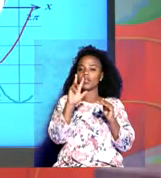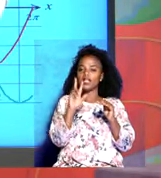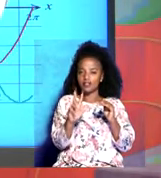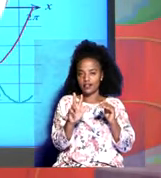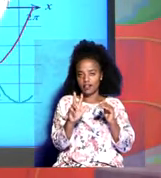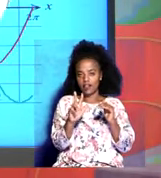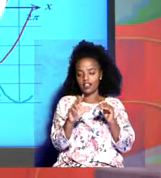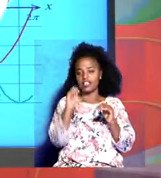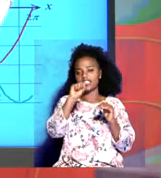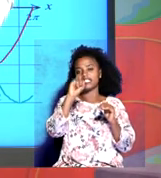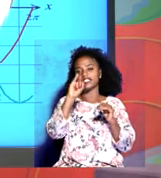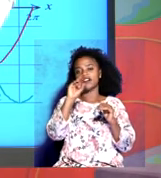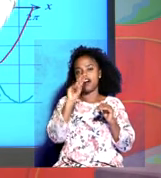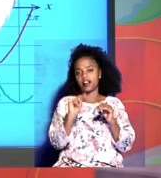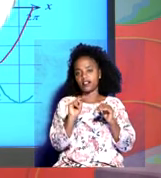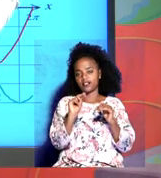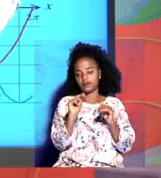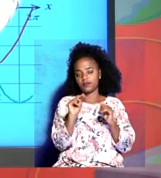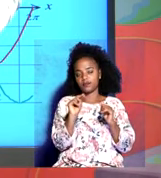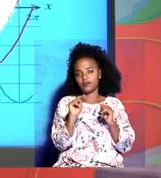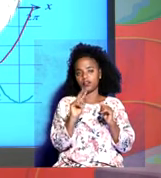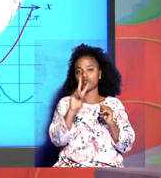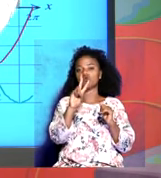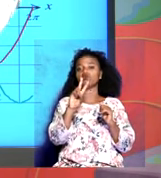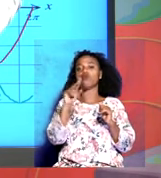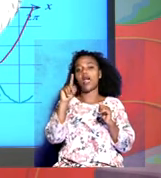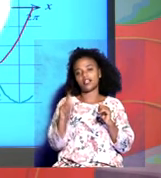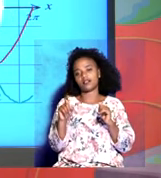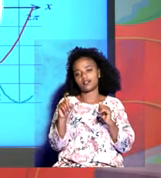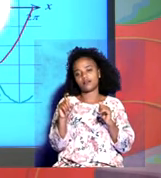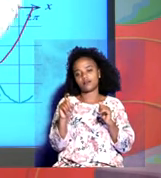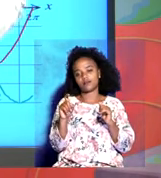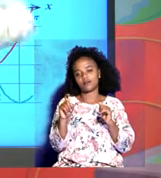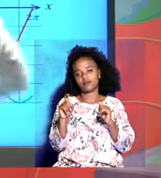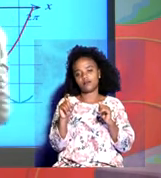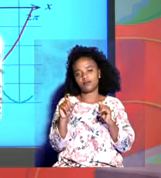3 sine 2x.